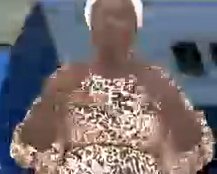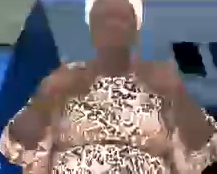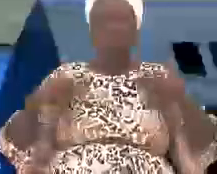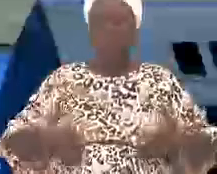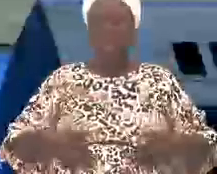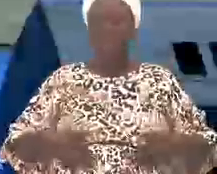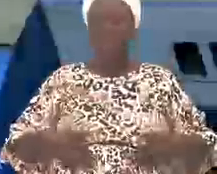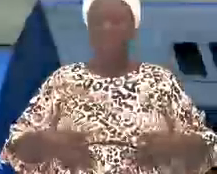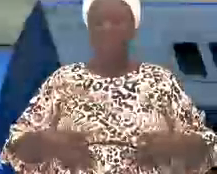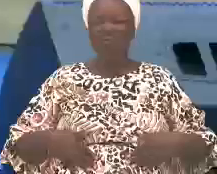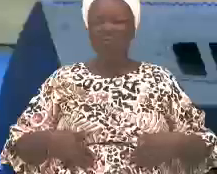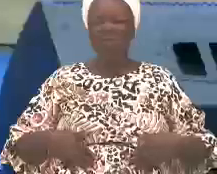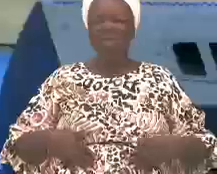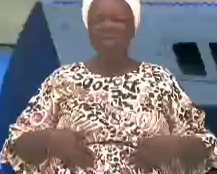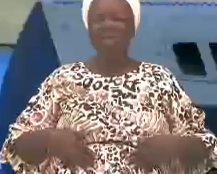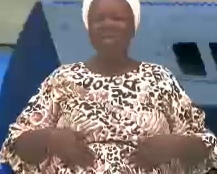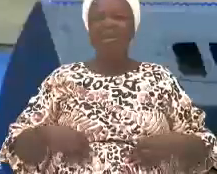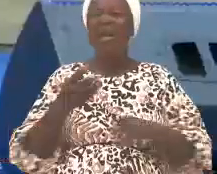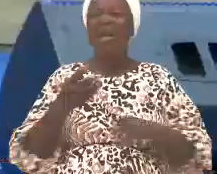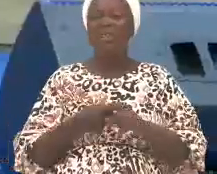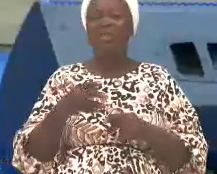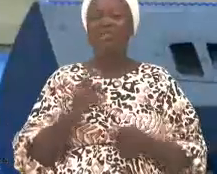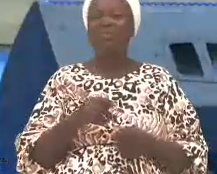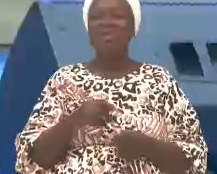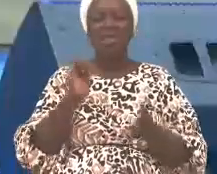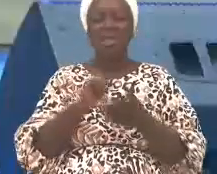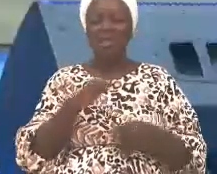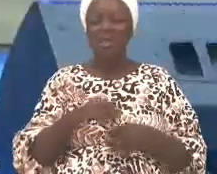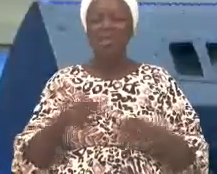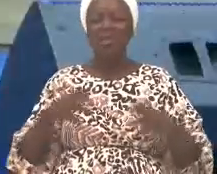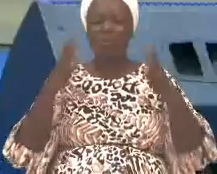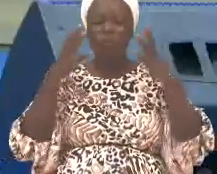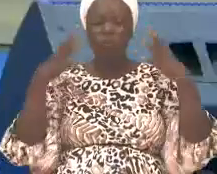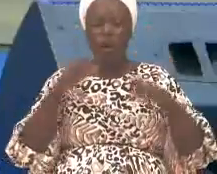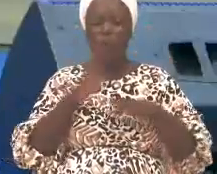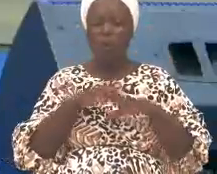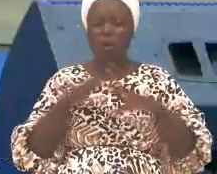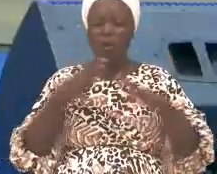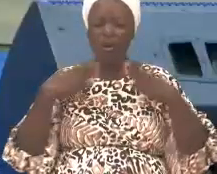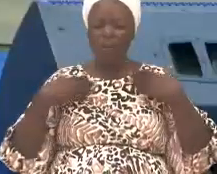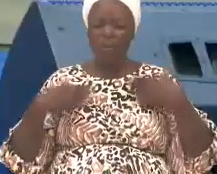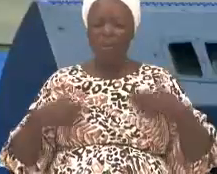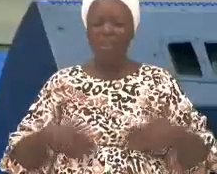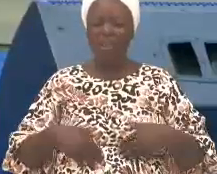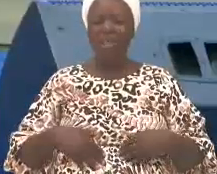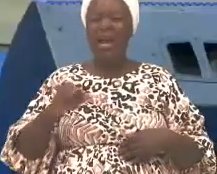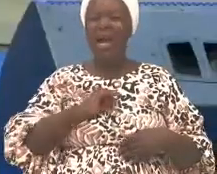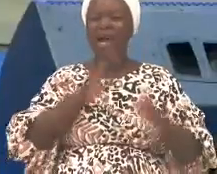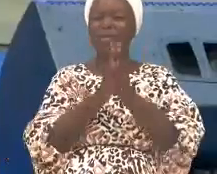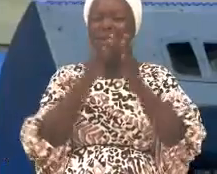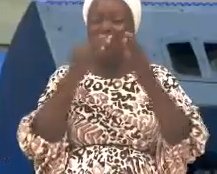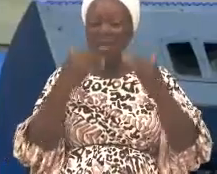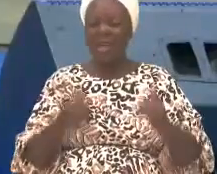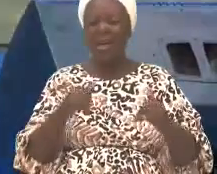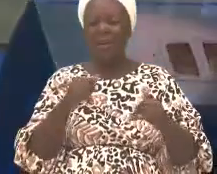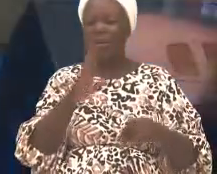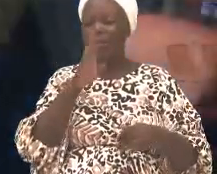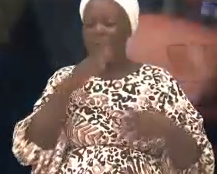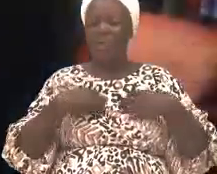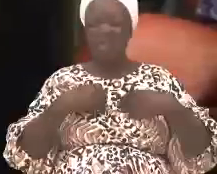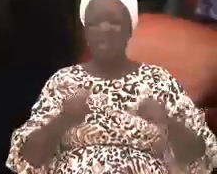goiter to hernia, everything, I pray right now, be healed in